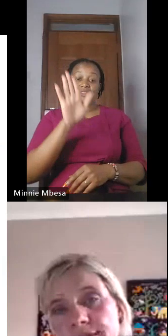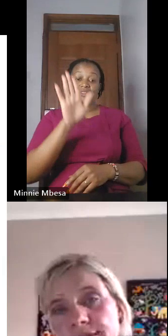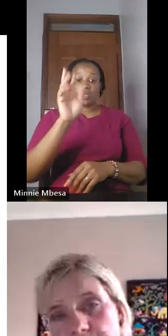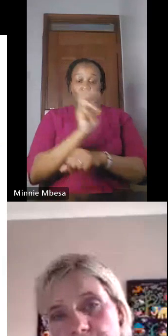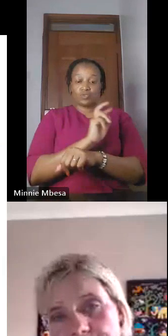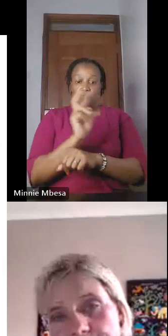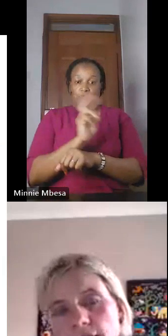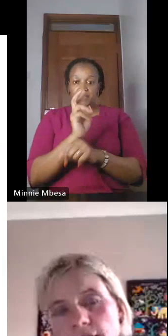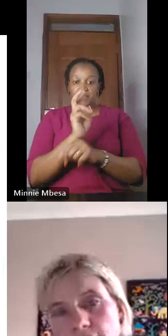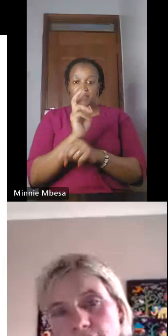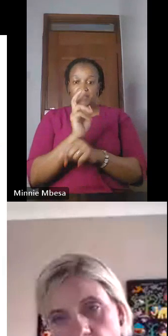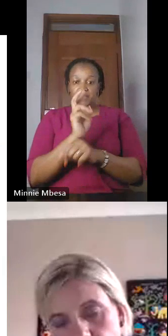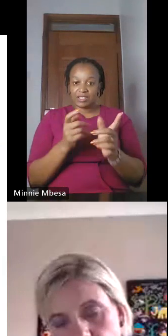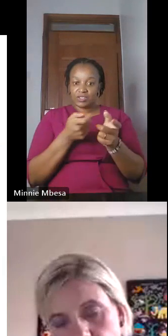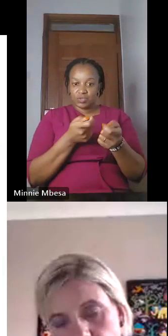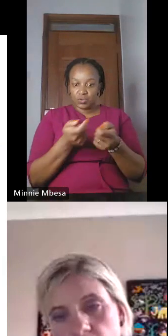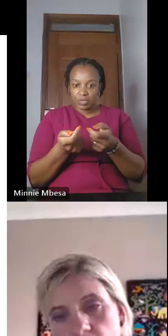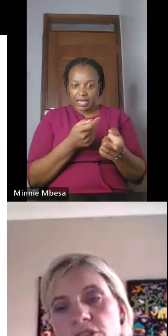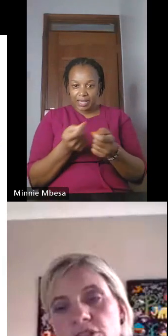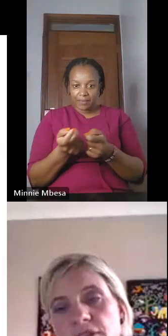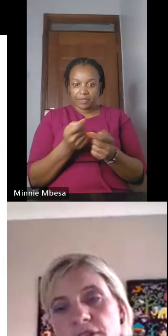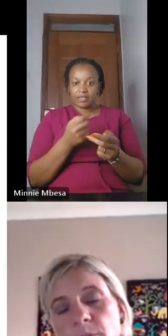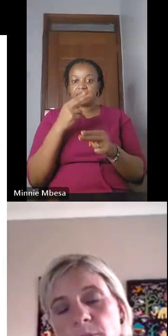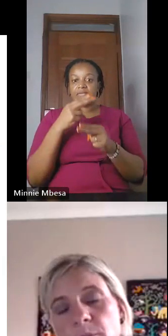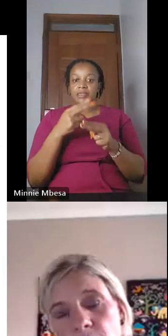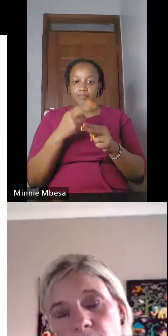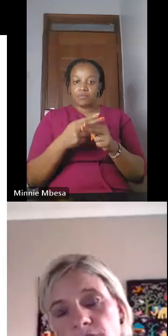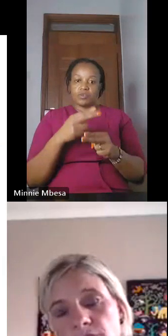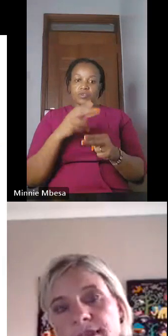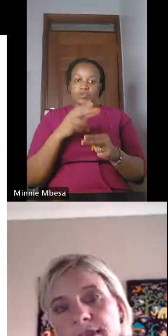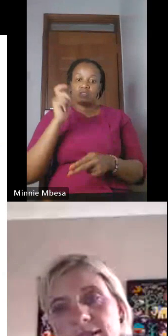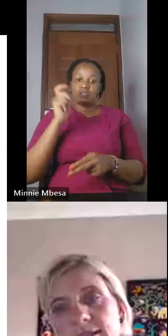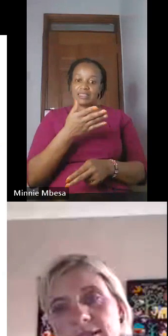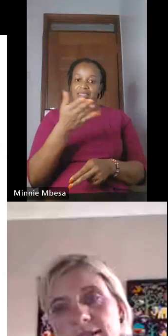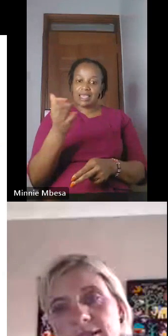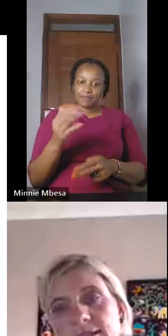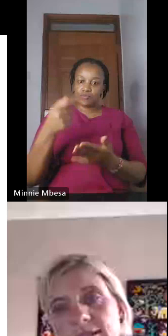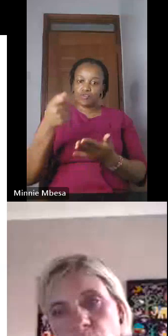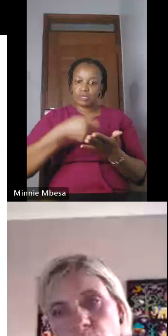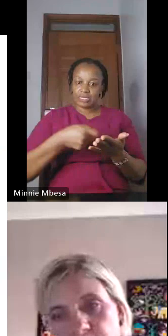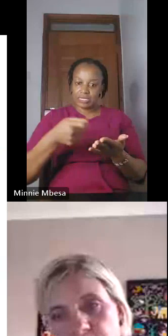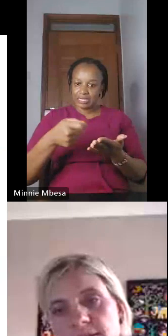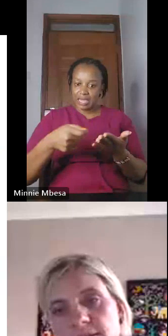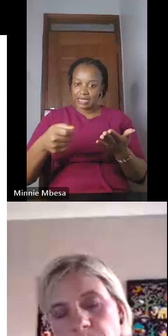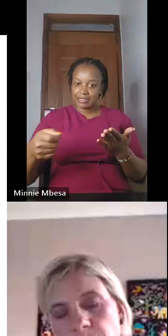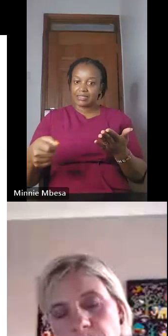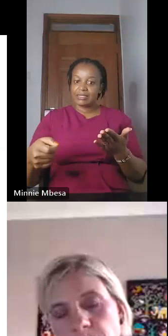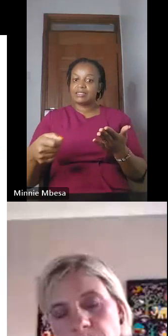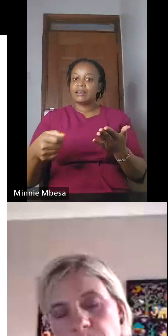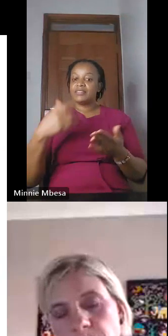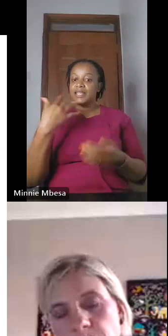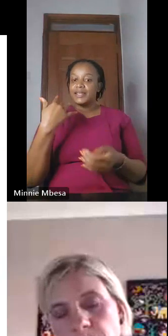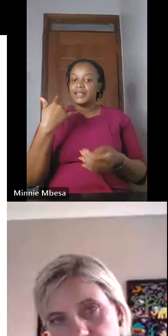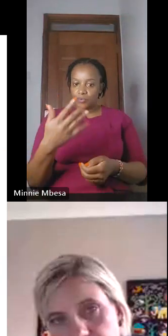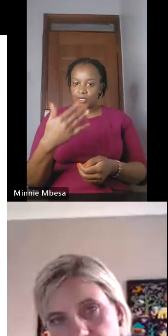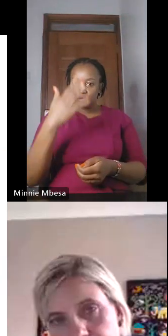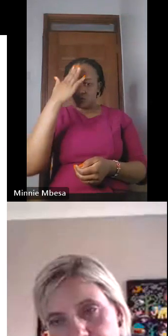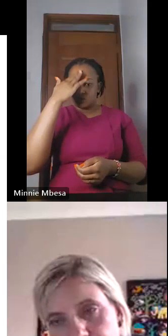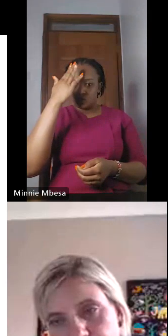want them to sign the document so that we know that it's them that wrote and supports